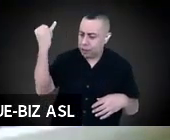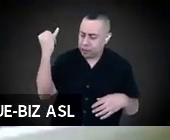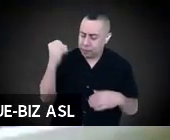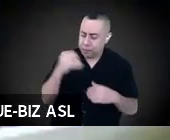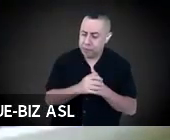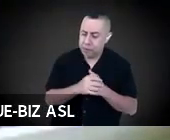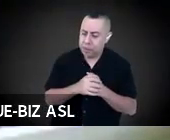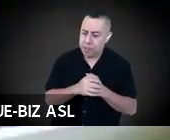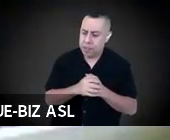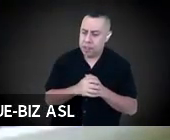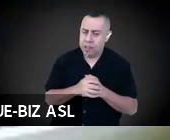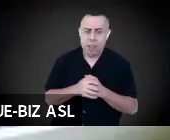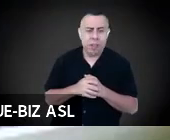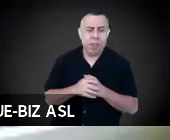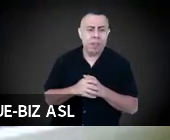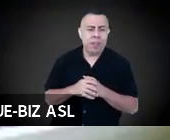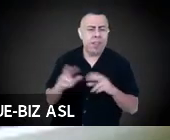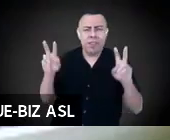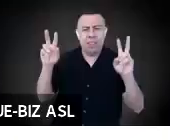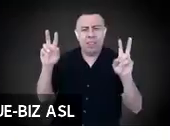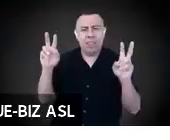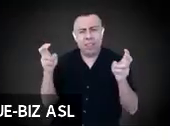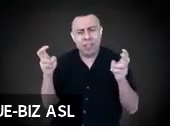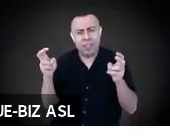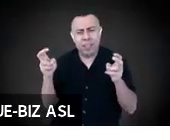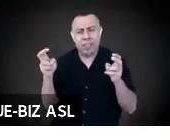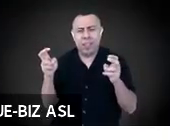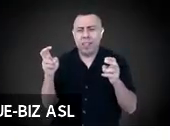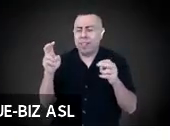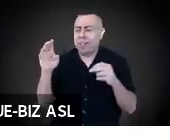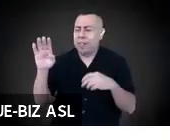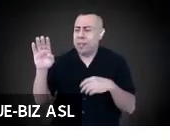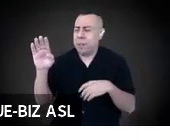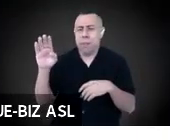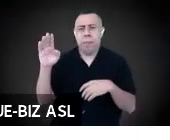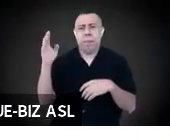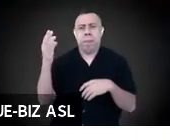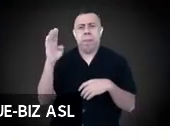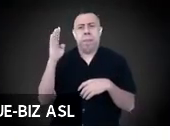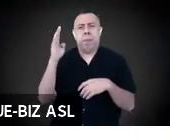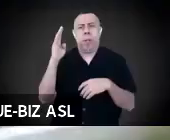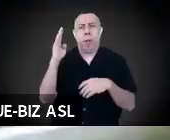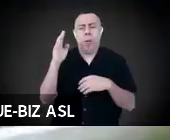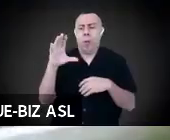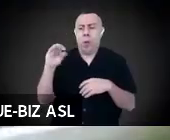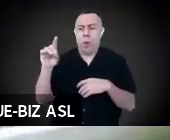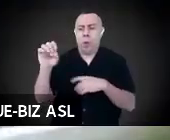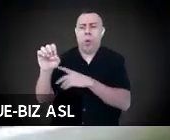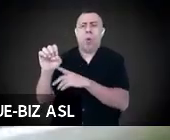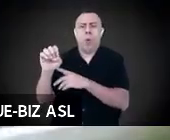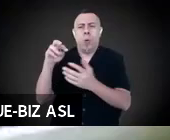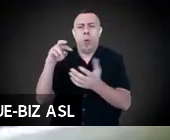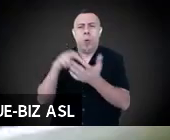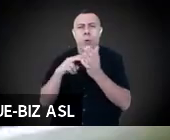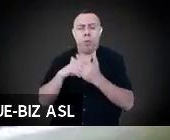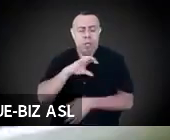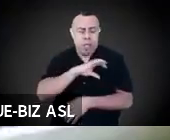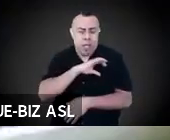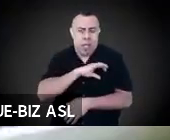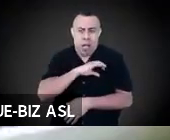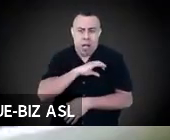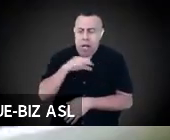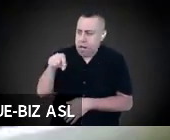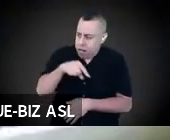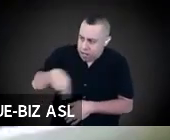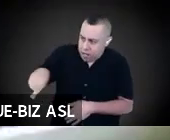the blue code or whatever it is, kind of code of honor among police officers, regardless of what's going